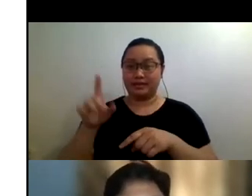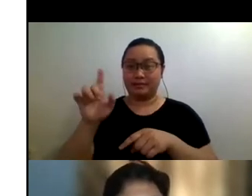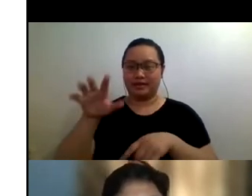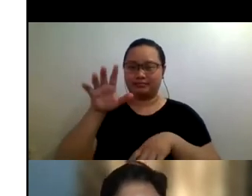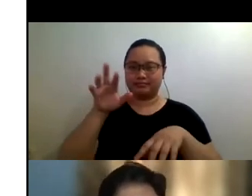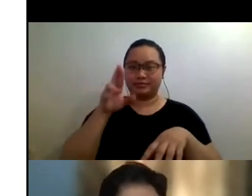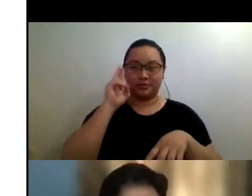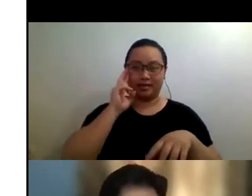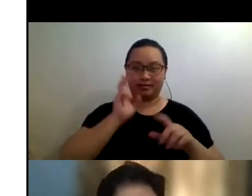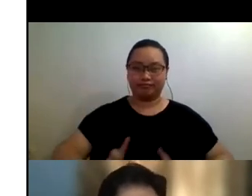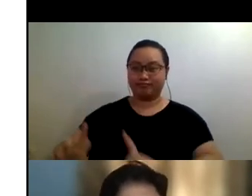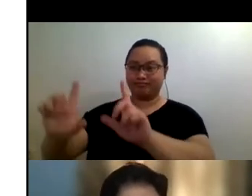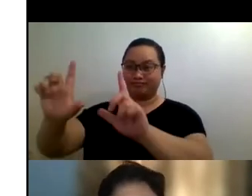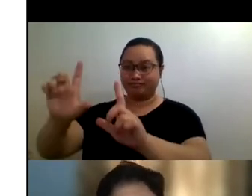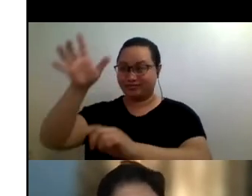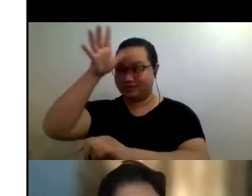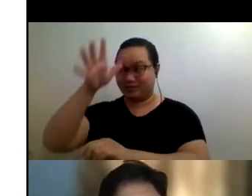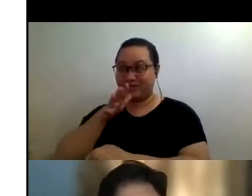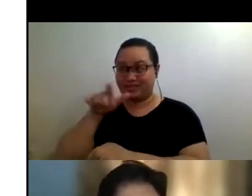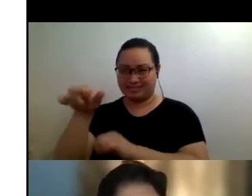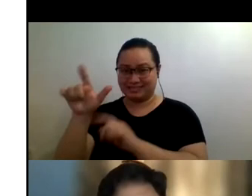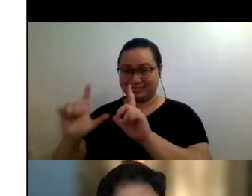and you know who was driving